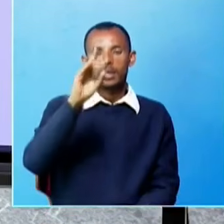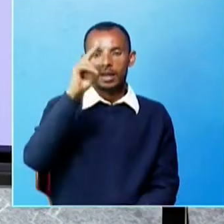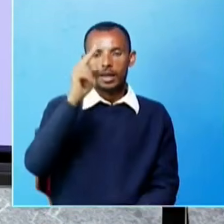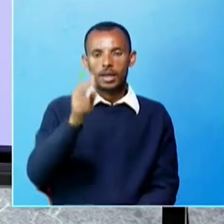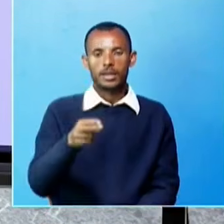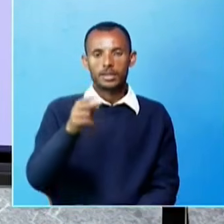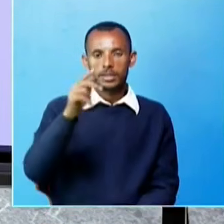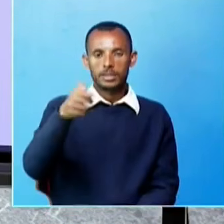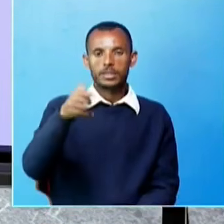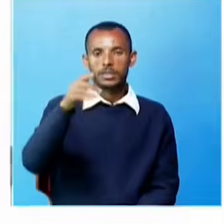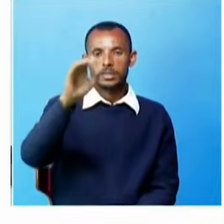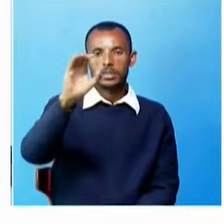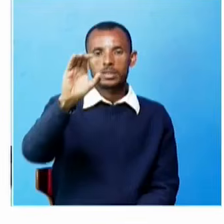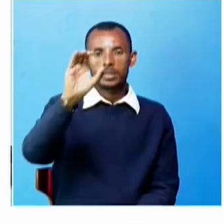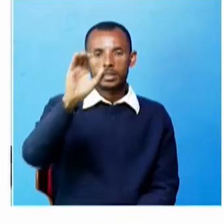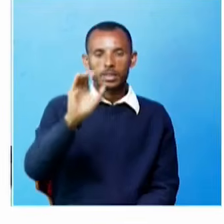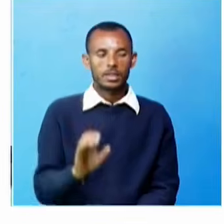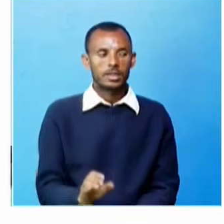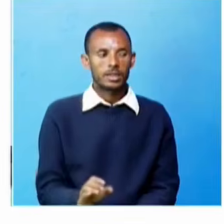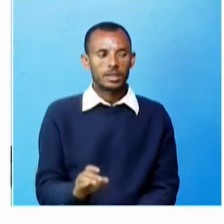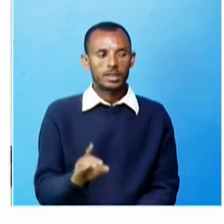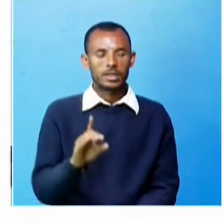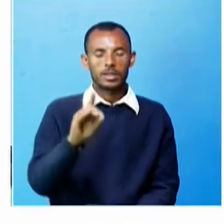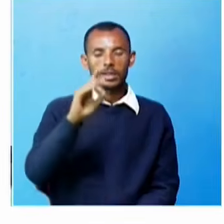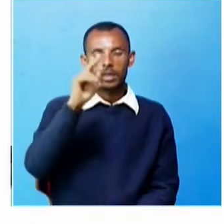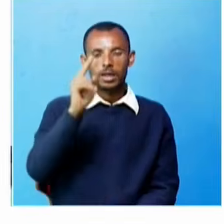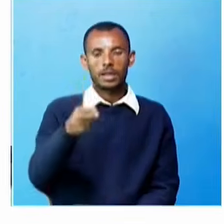DHGC. Okay,